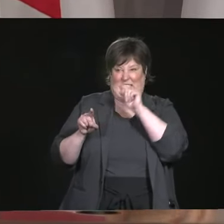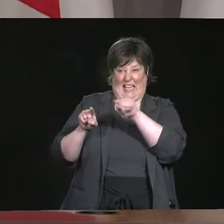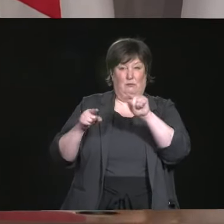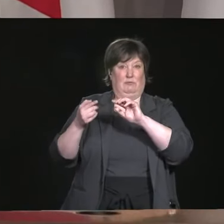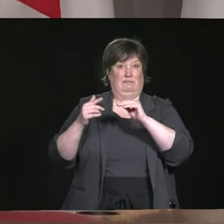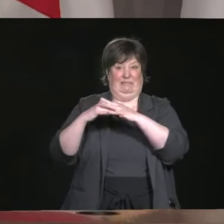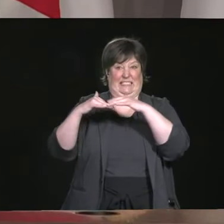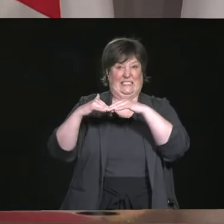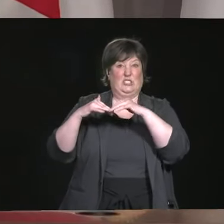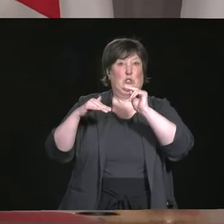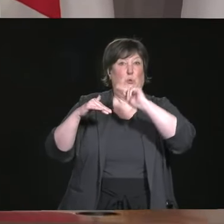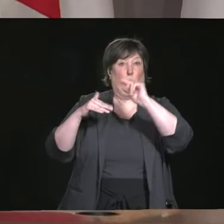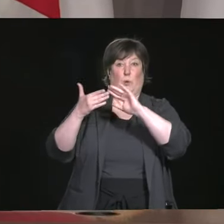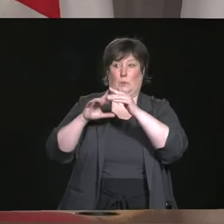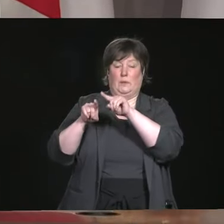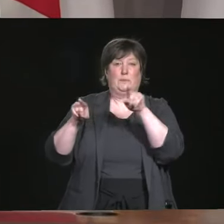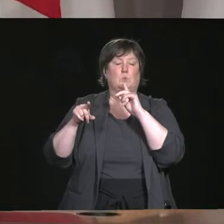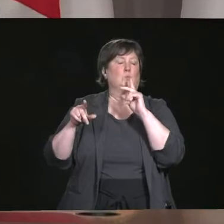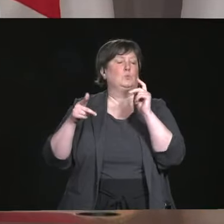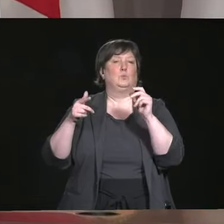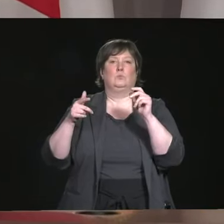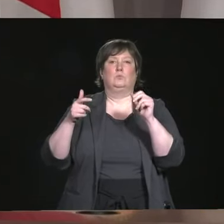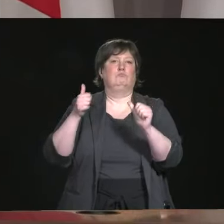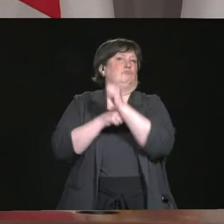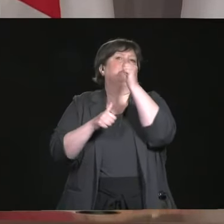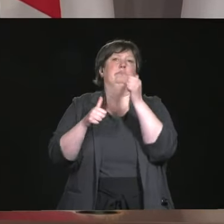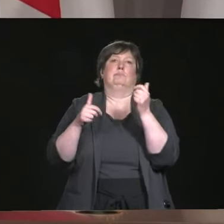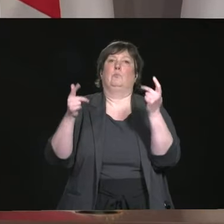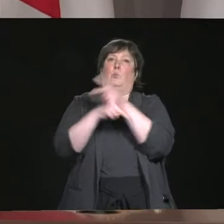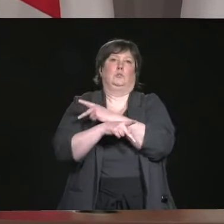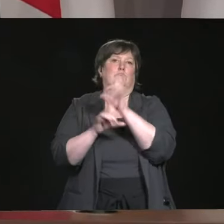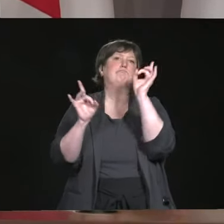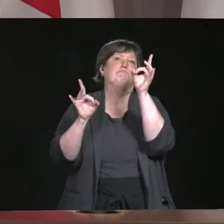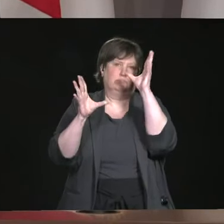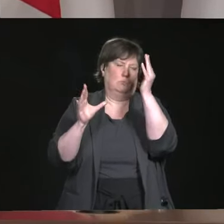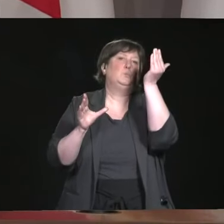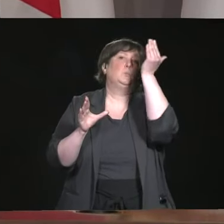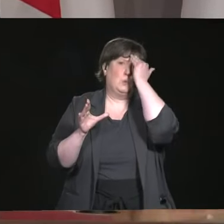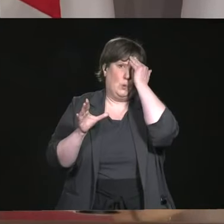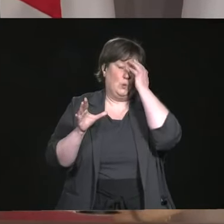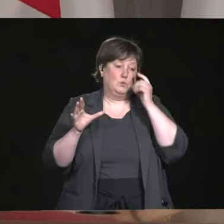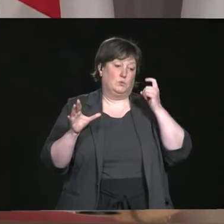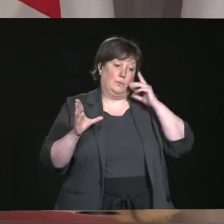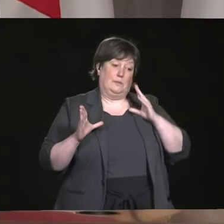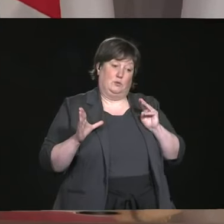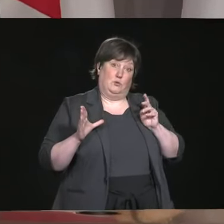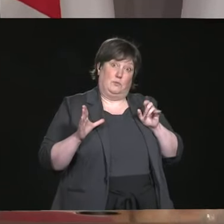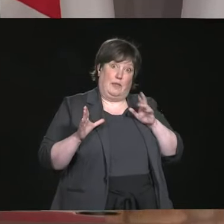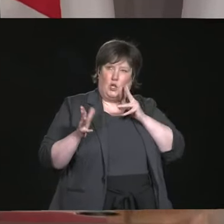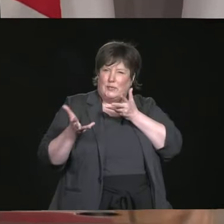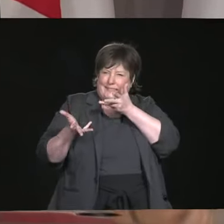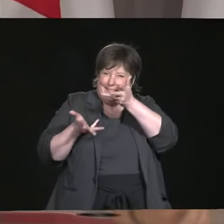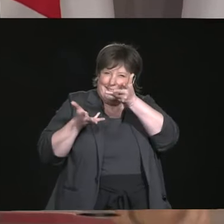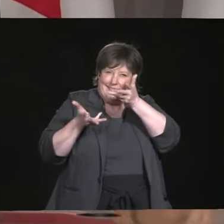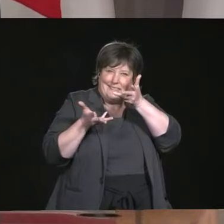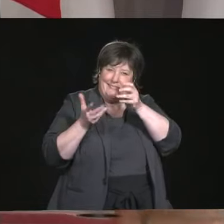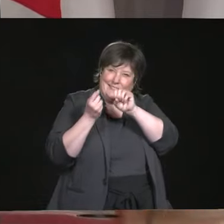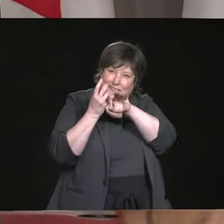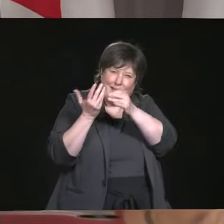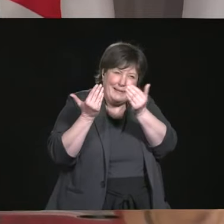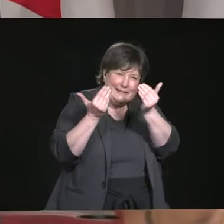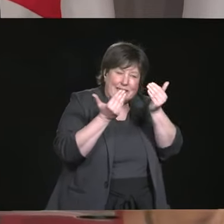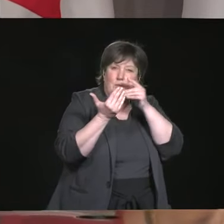communities, and Minister Miller is working closely with Indigenous and Northern communities to